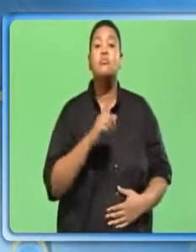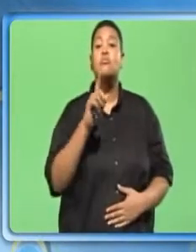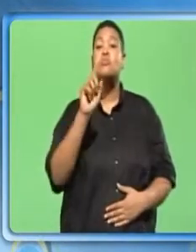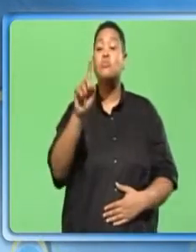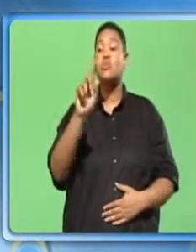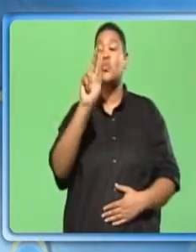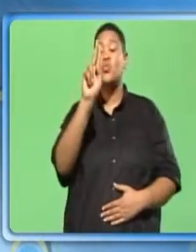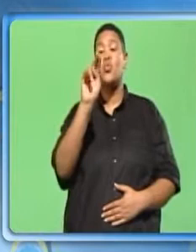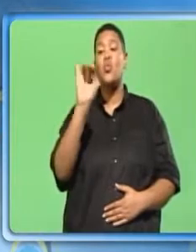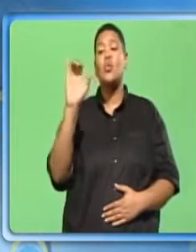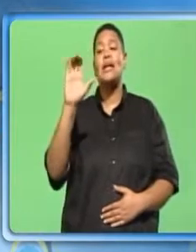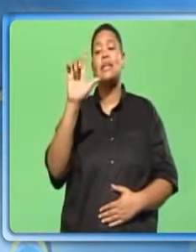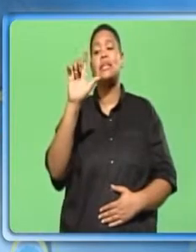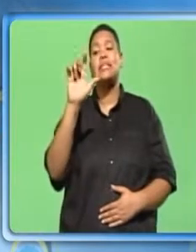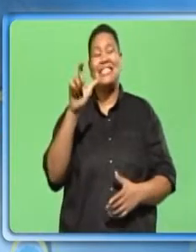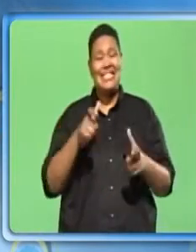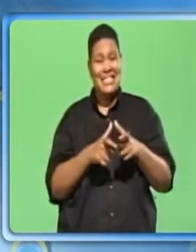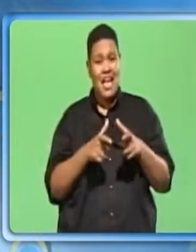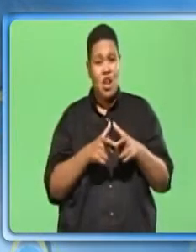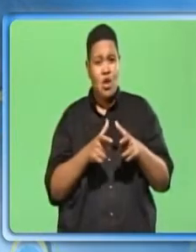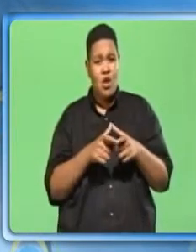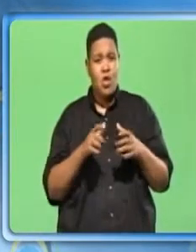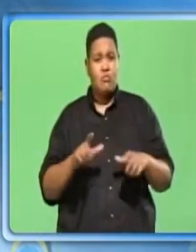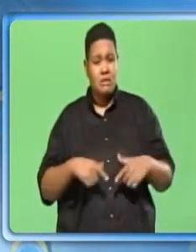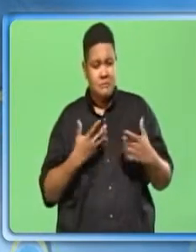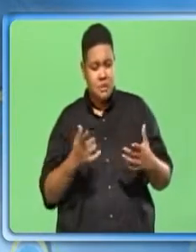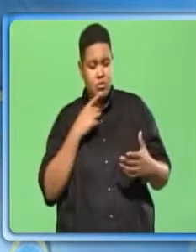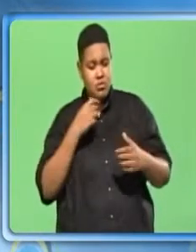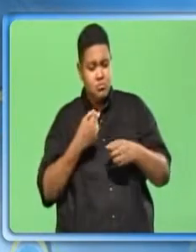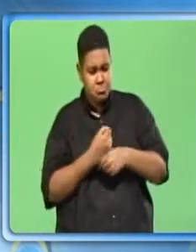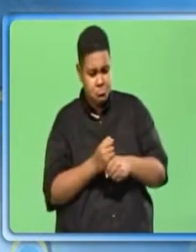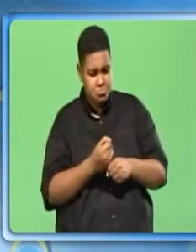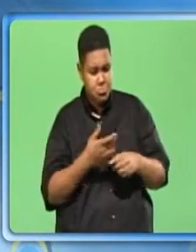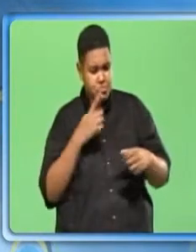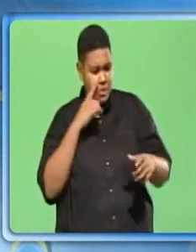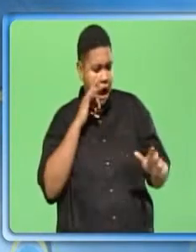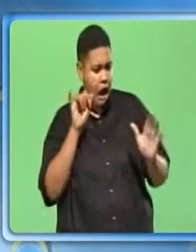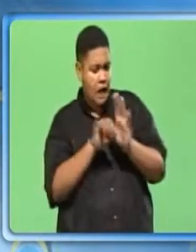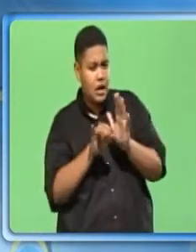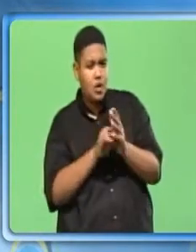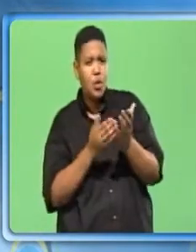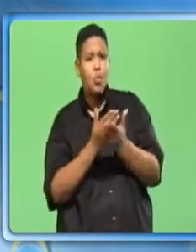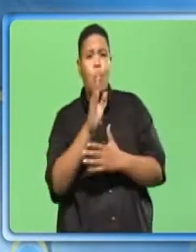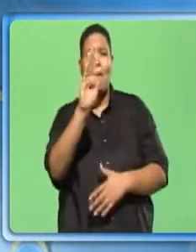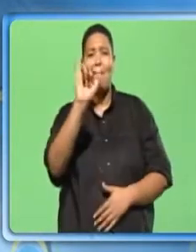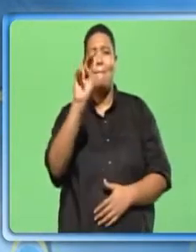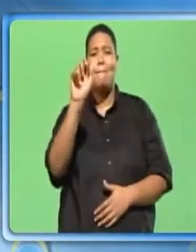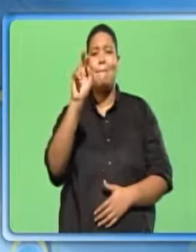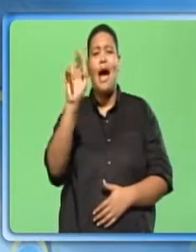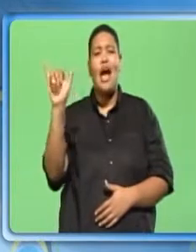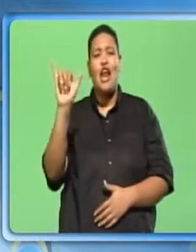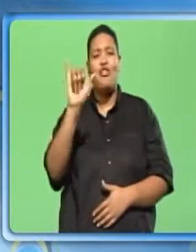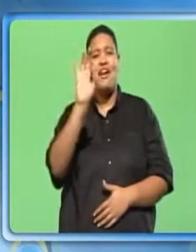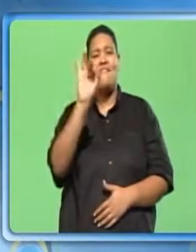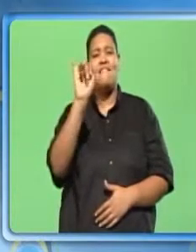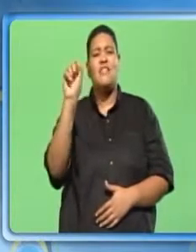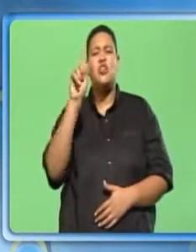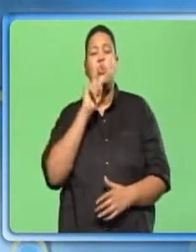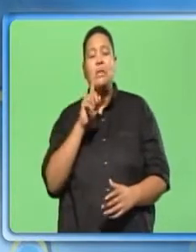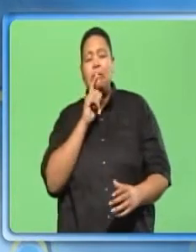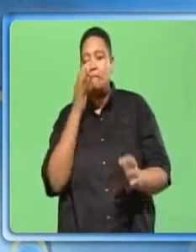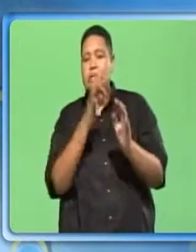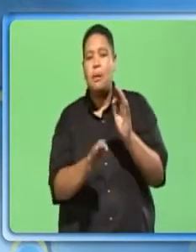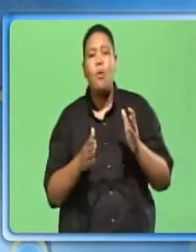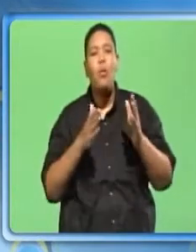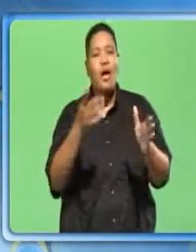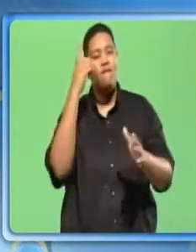Unicellular organisms produce identical offspring by the process of binary fission, which is the simplest form of asexual